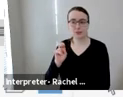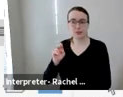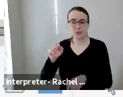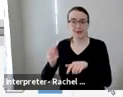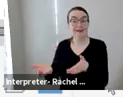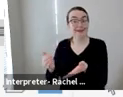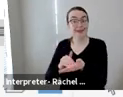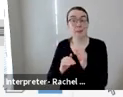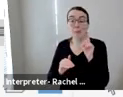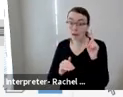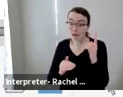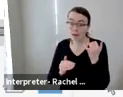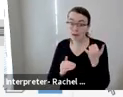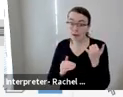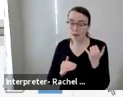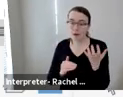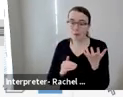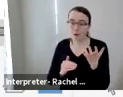want